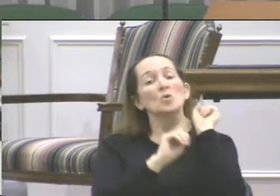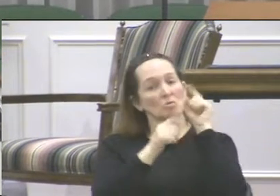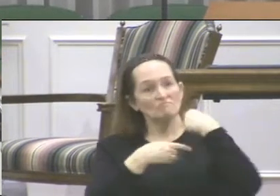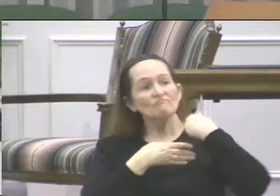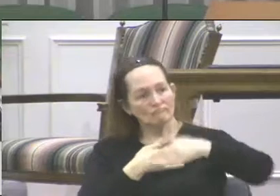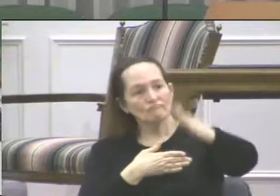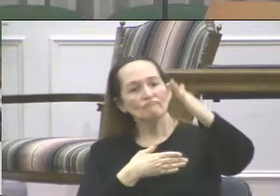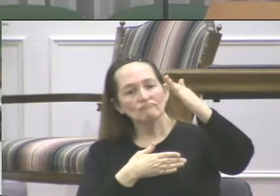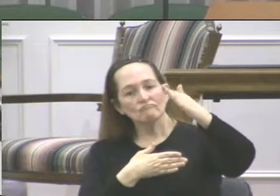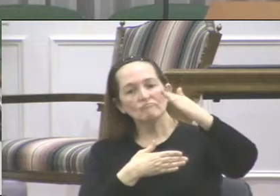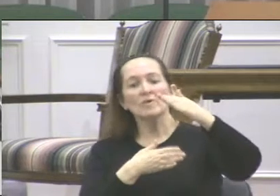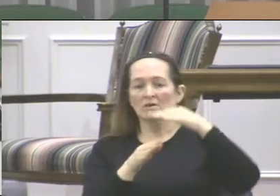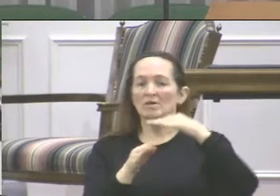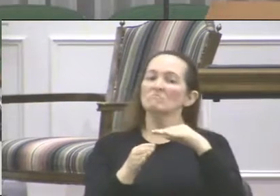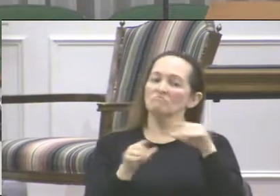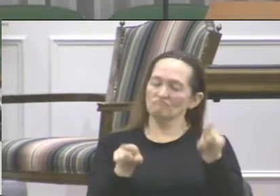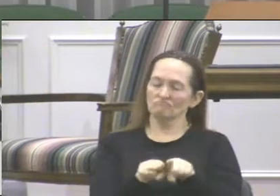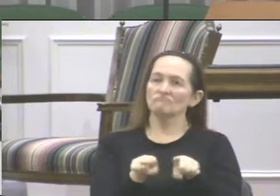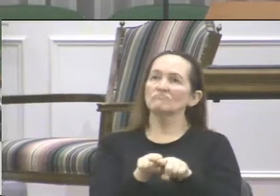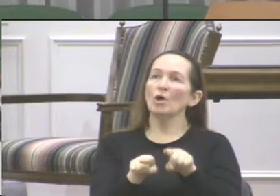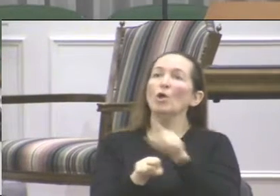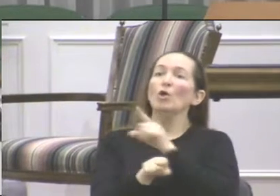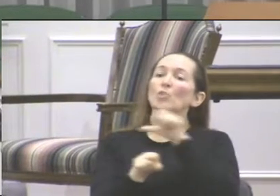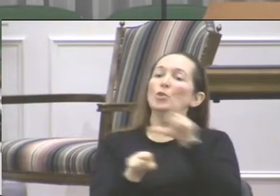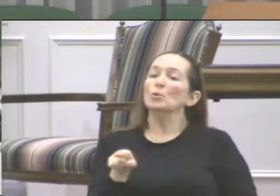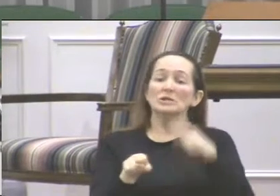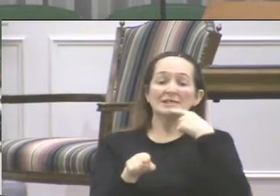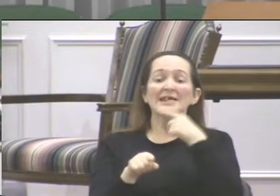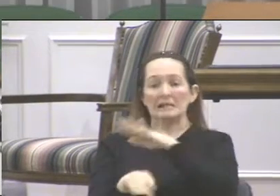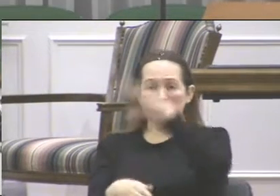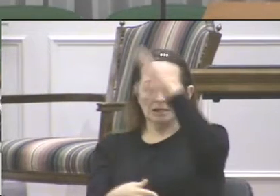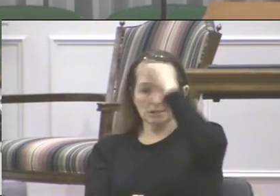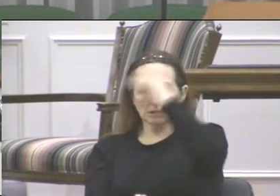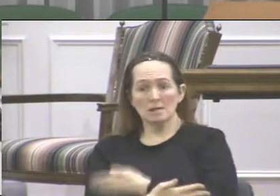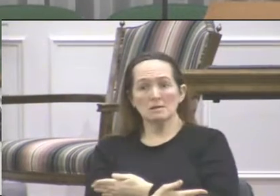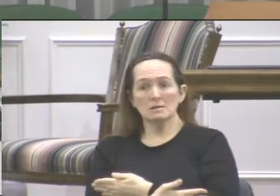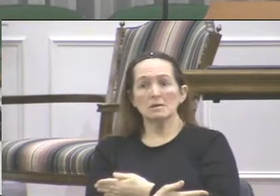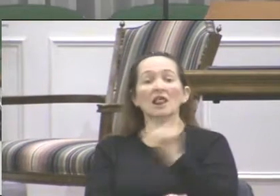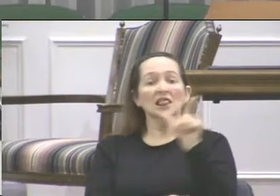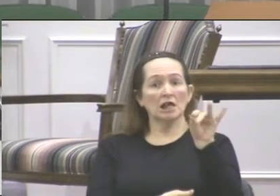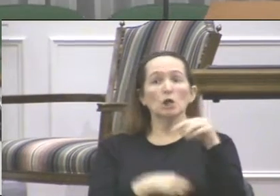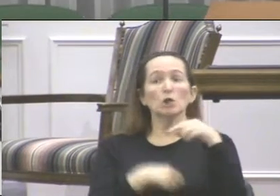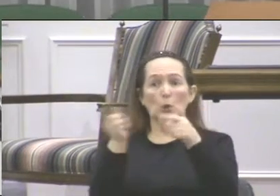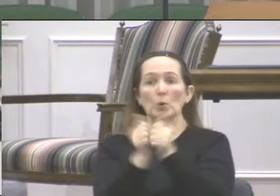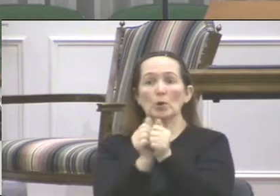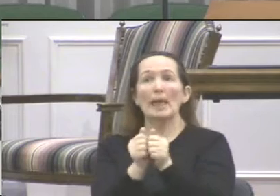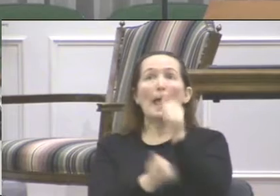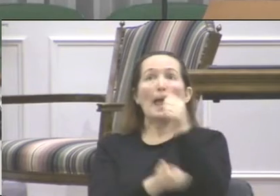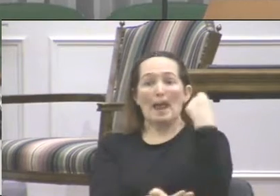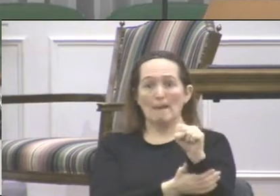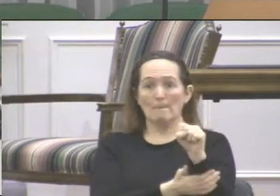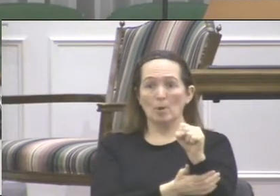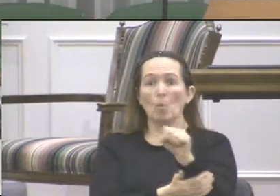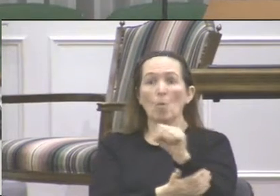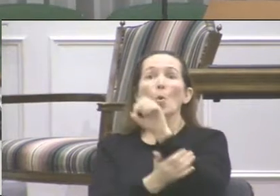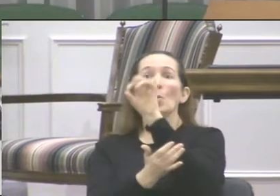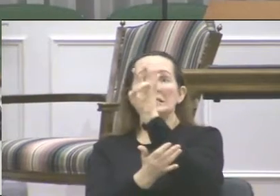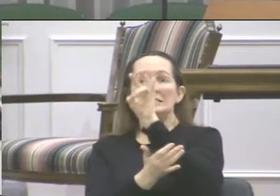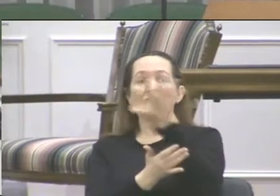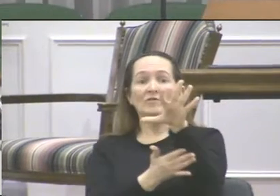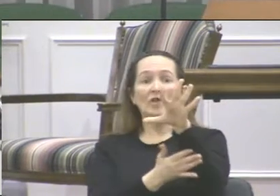as the Lord had spoken to him, and Lot went with him. Now Abram was 75 years